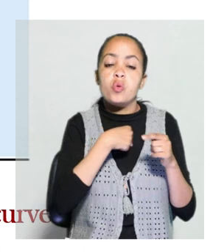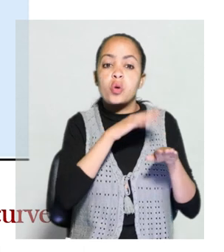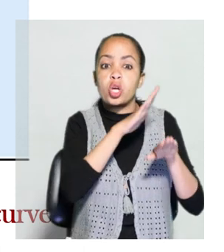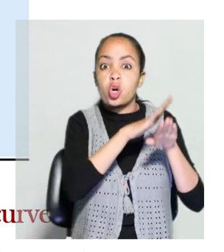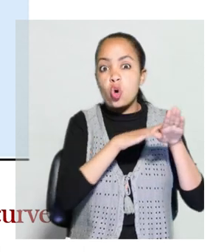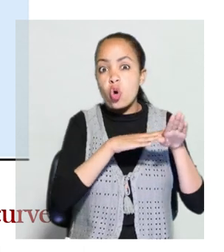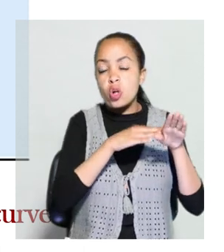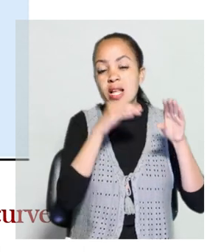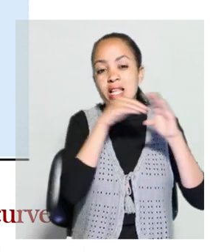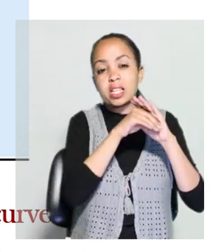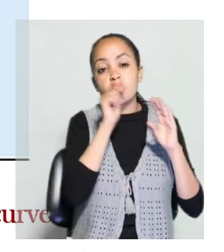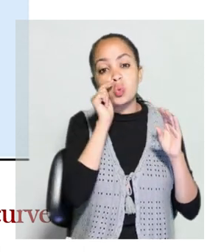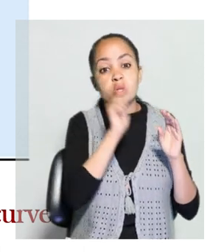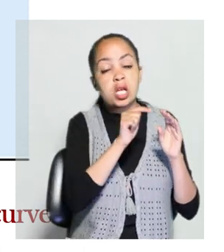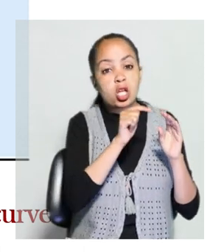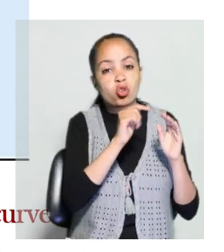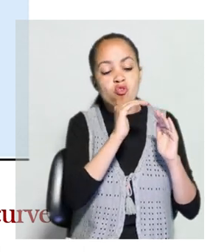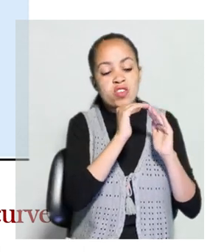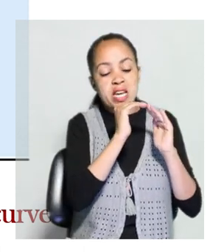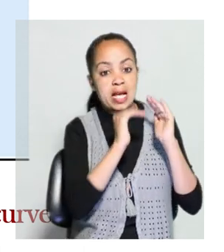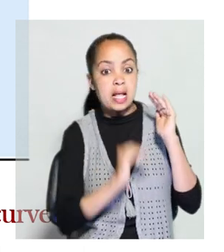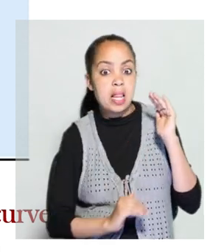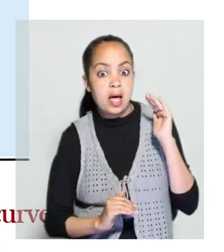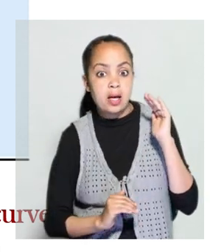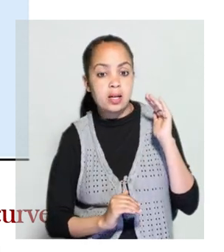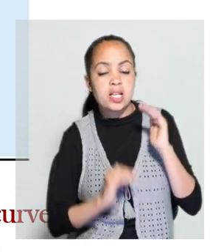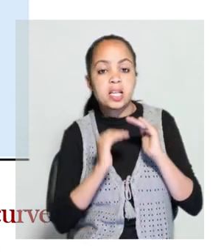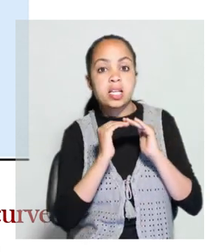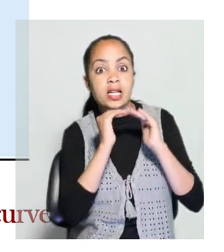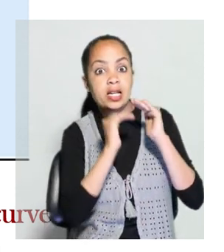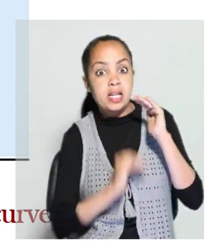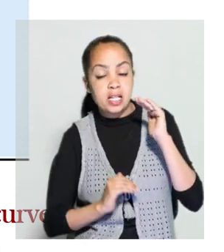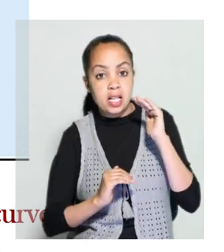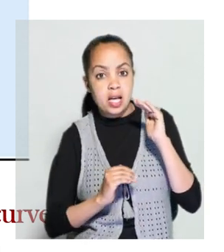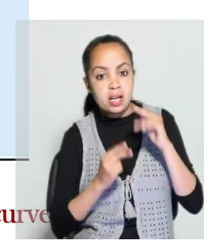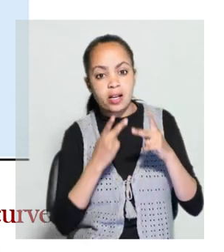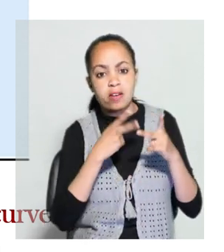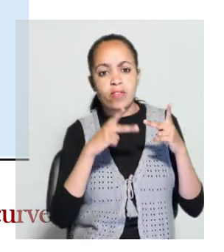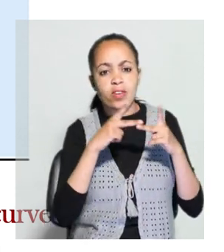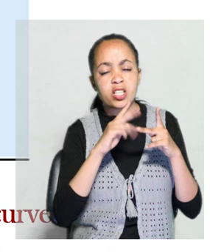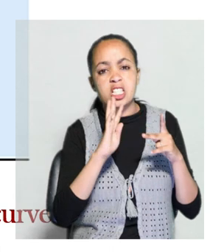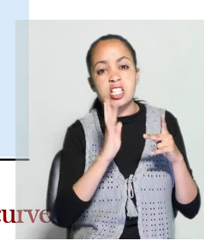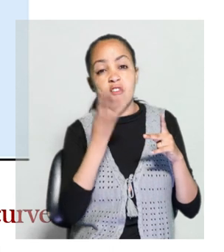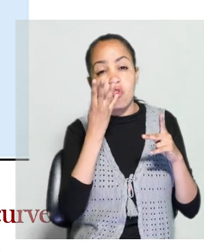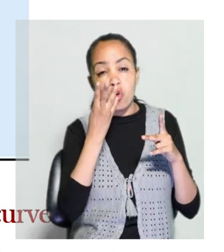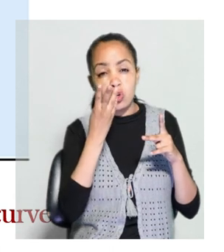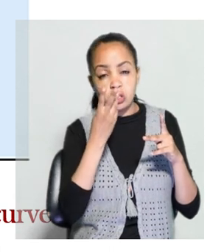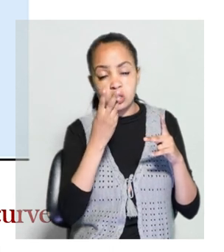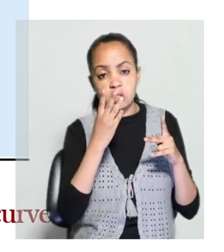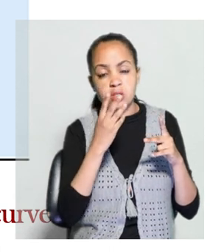call they enter into that of decline. Decline phase. The fourth phase of